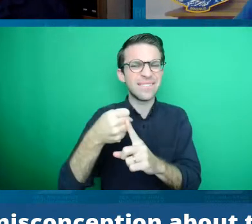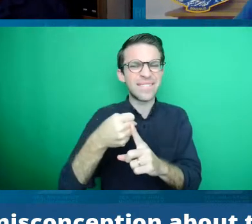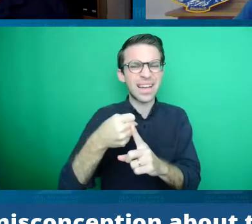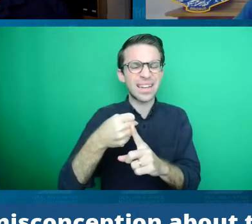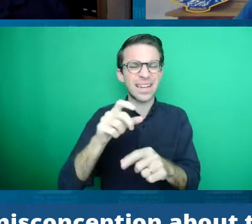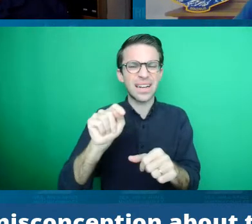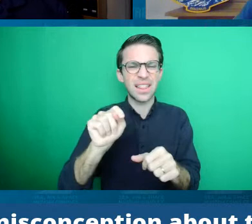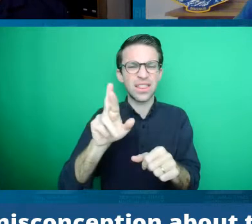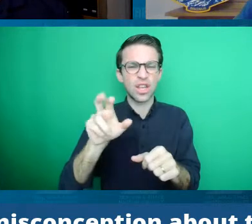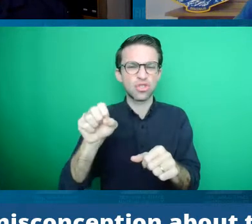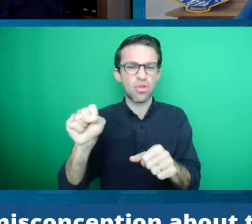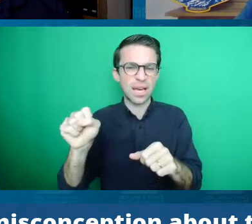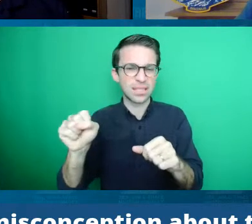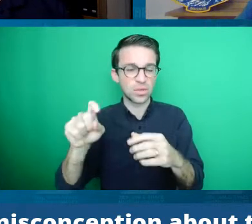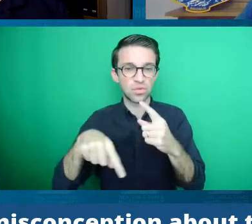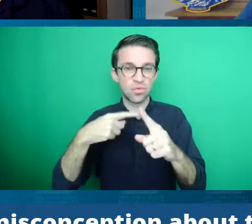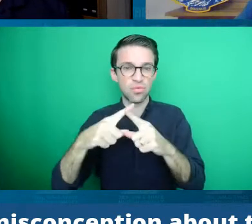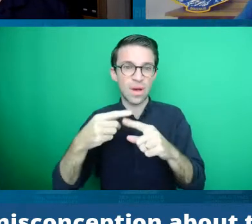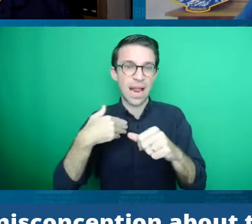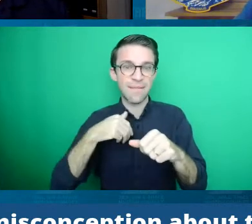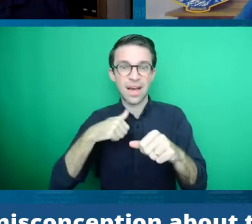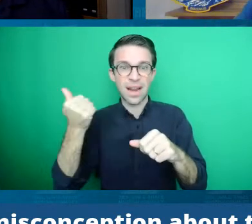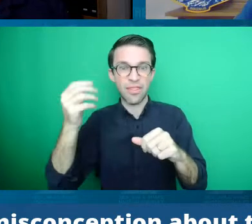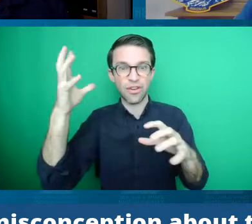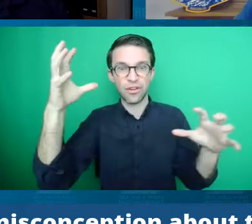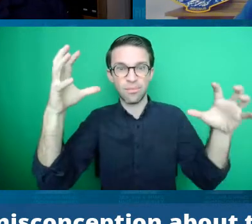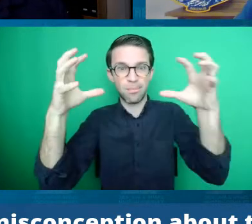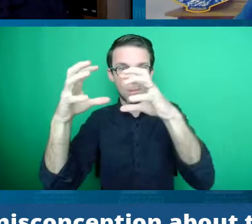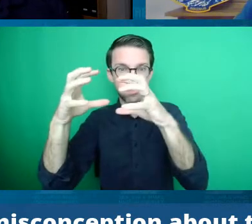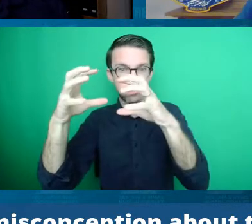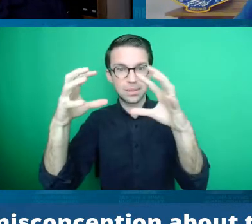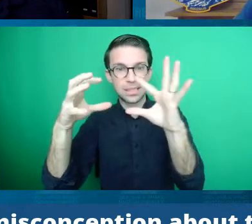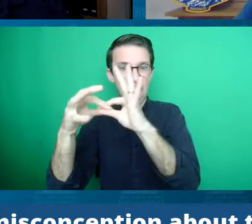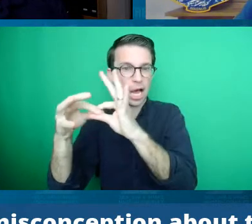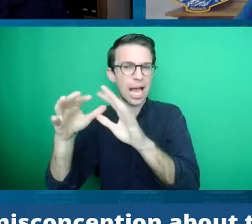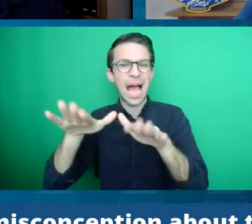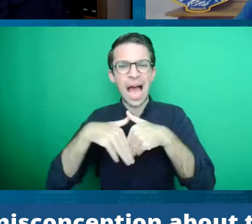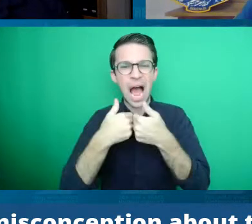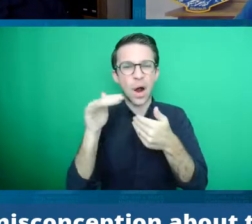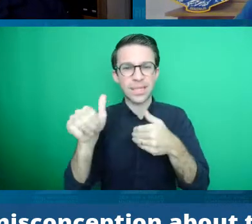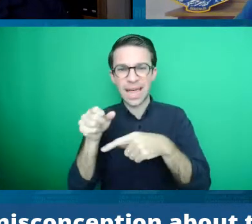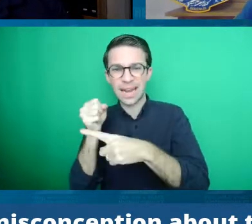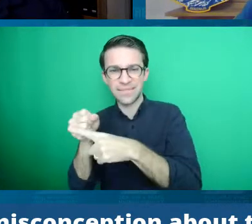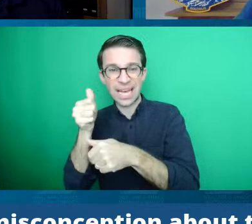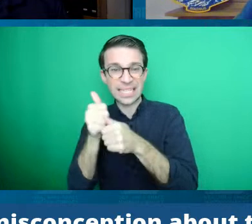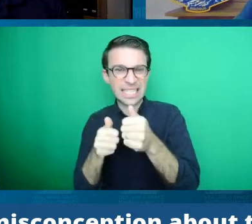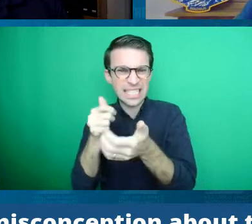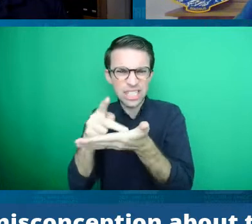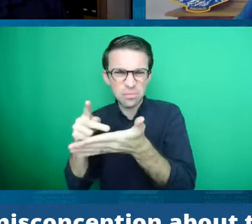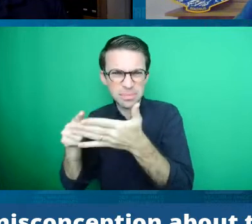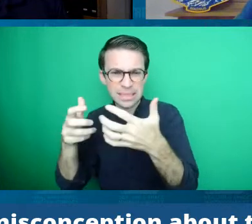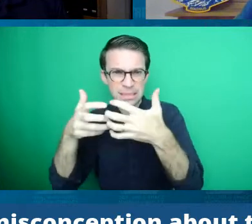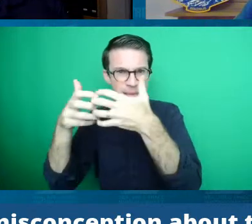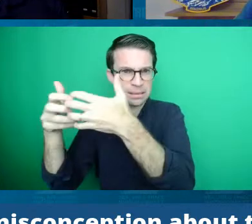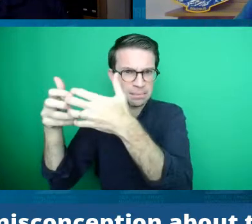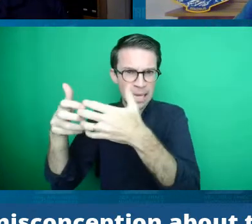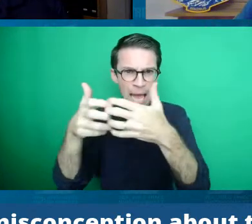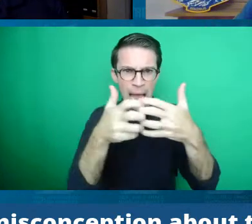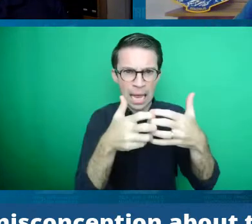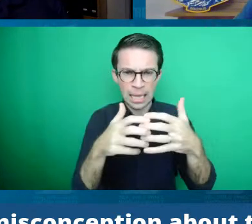on board when we're docking vehicles? How does that affect the loading on each of those modules as they connected to each